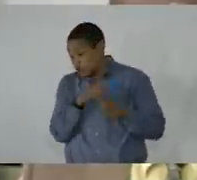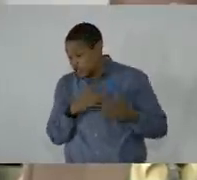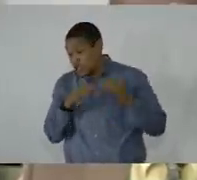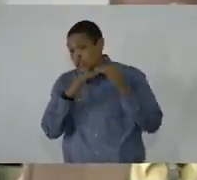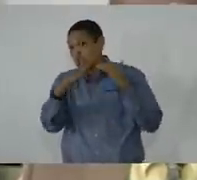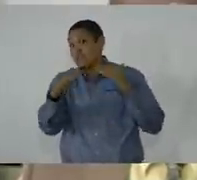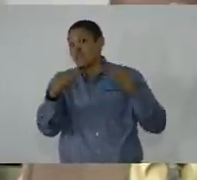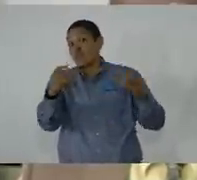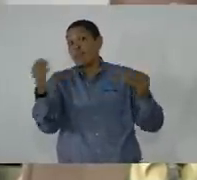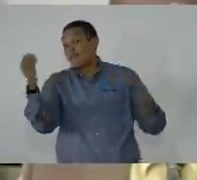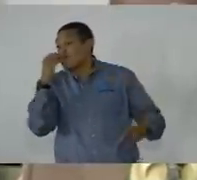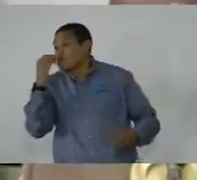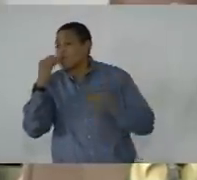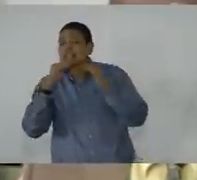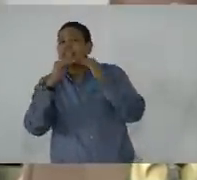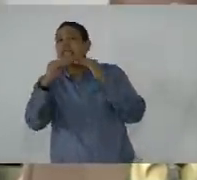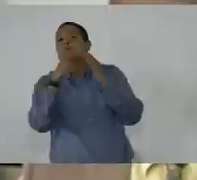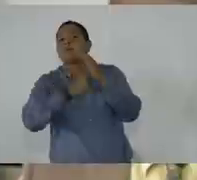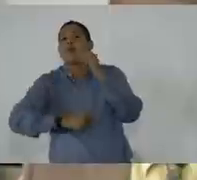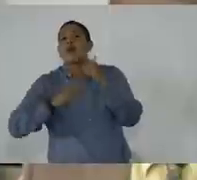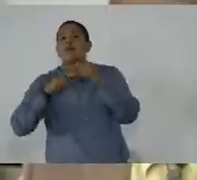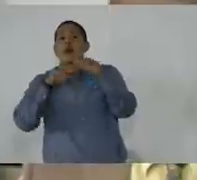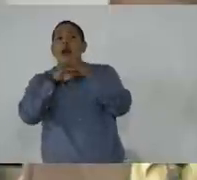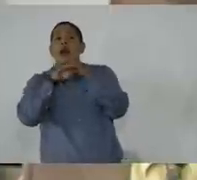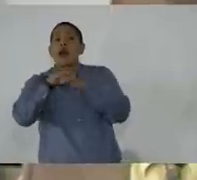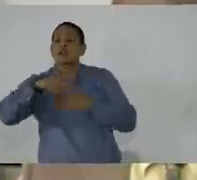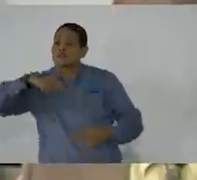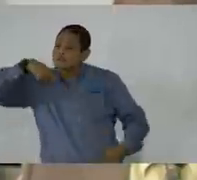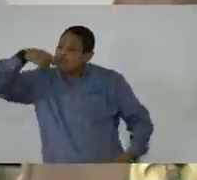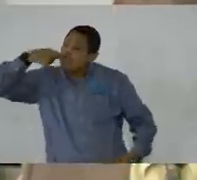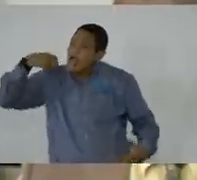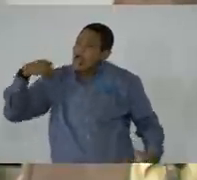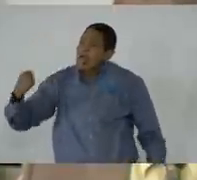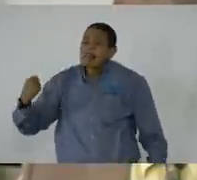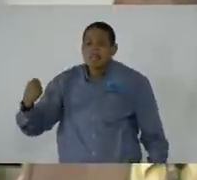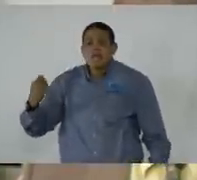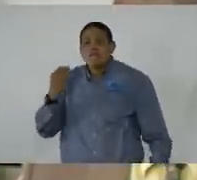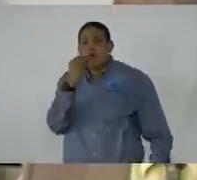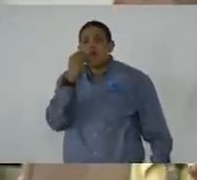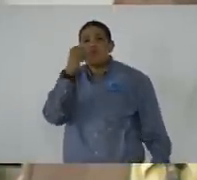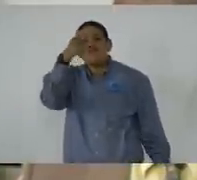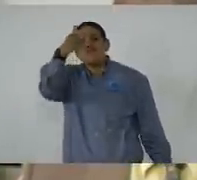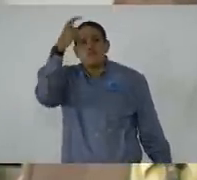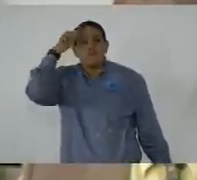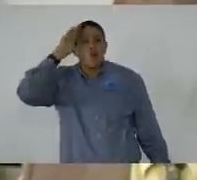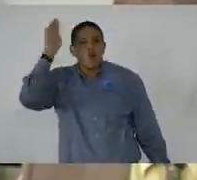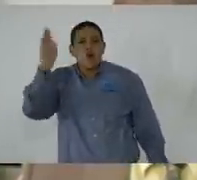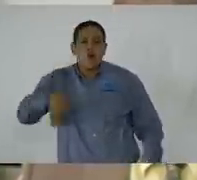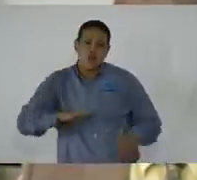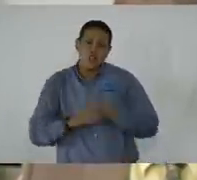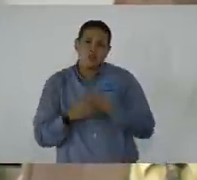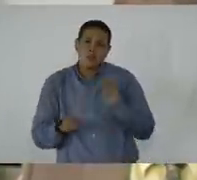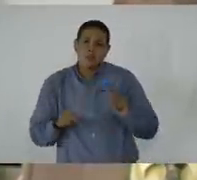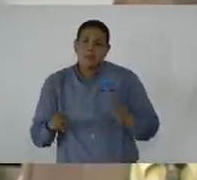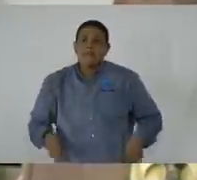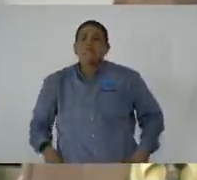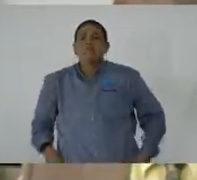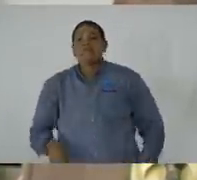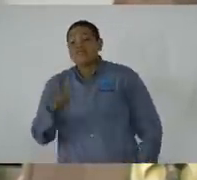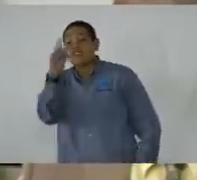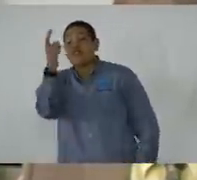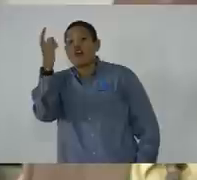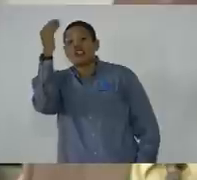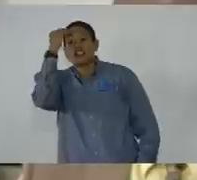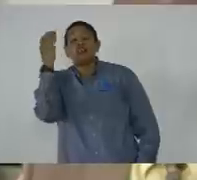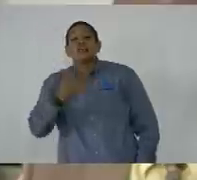stable prices, and access to healthy, nutritious alternatives as much as we can for every Jamaican. Firstly, Madam